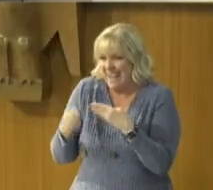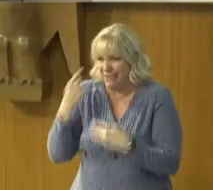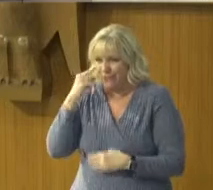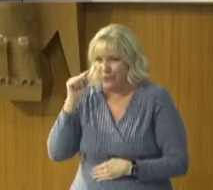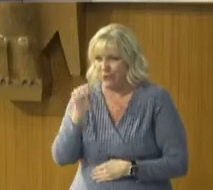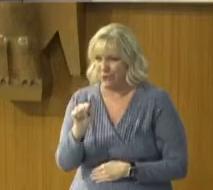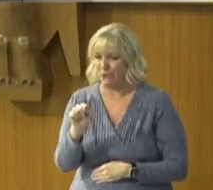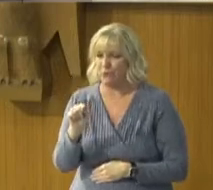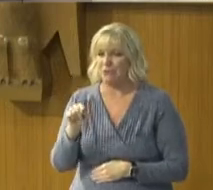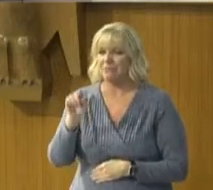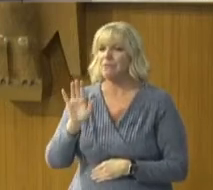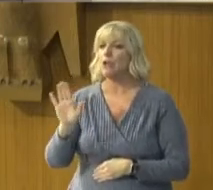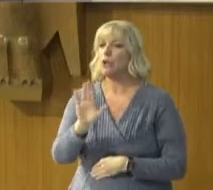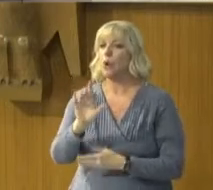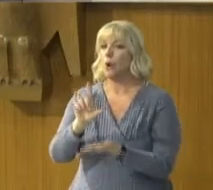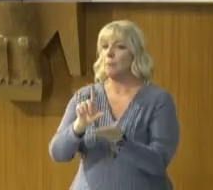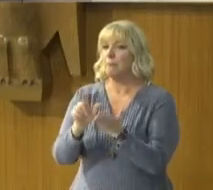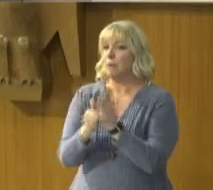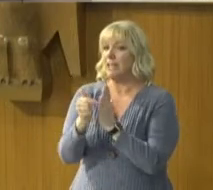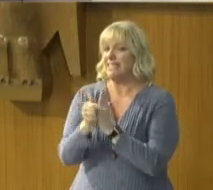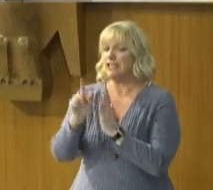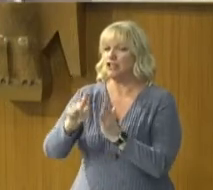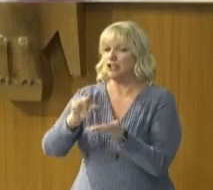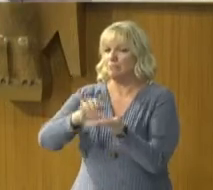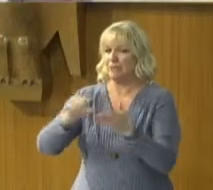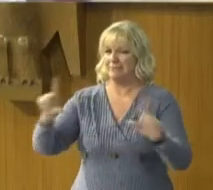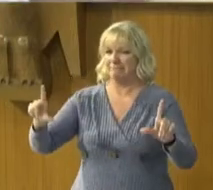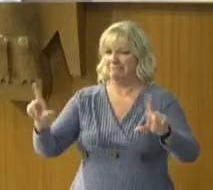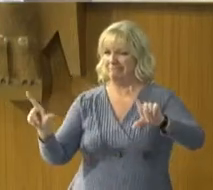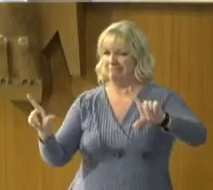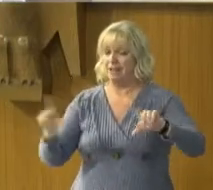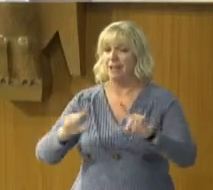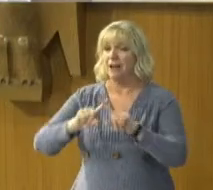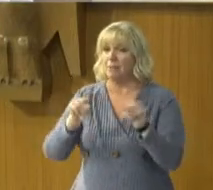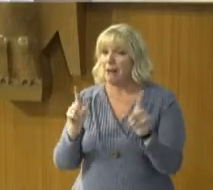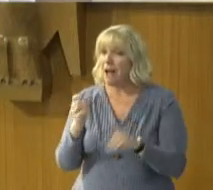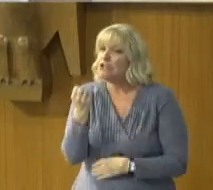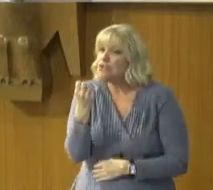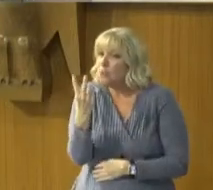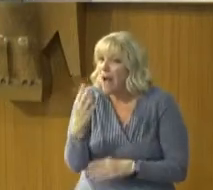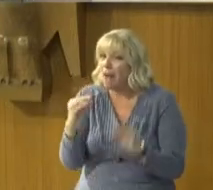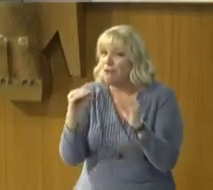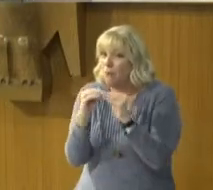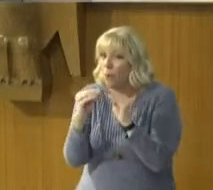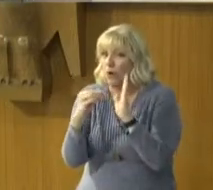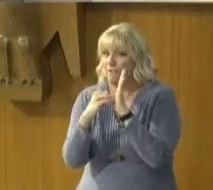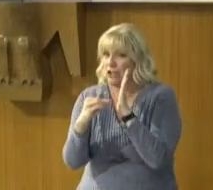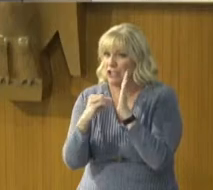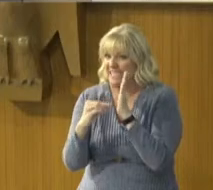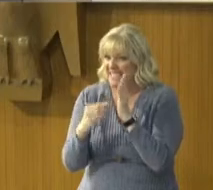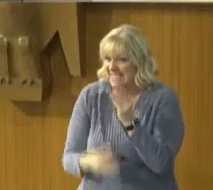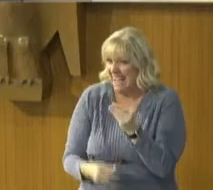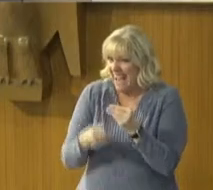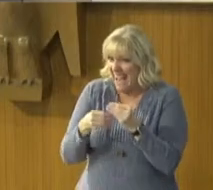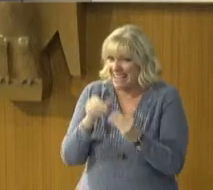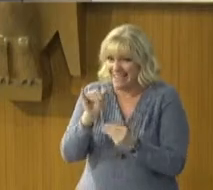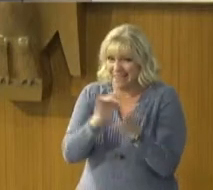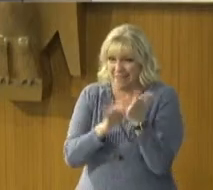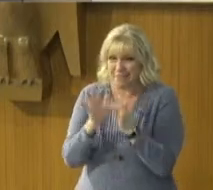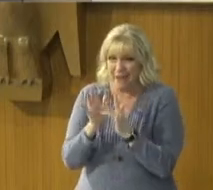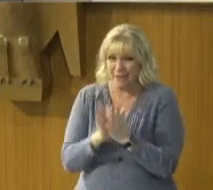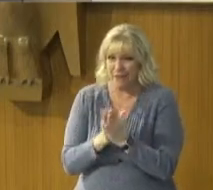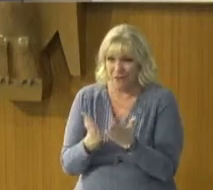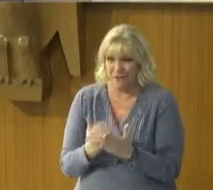be in italics in your bulletin. But there are actually 12 more verses that were added in the Bible. And even the